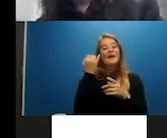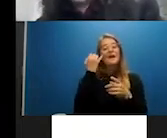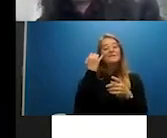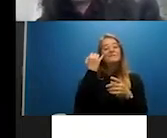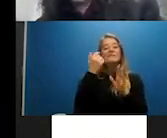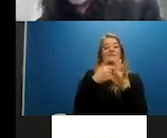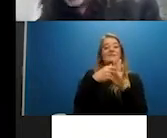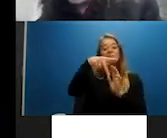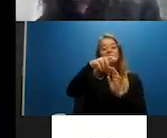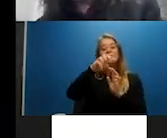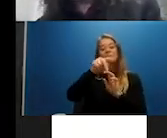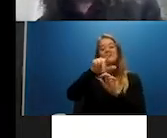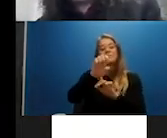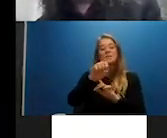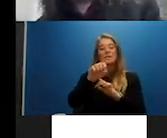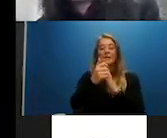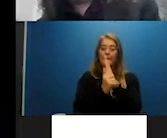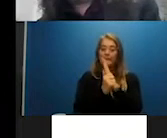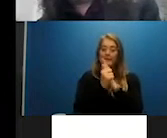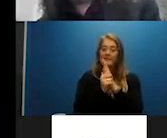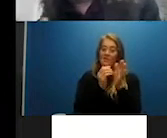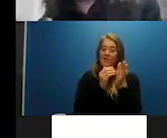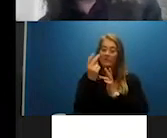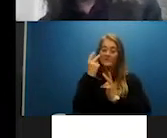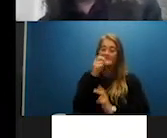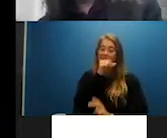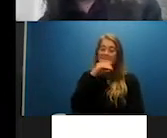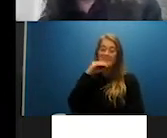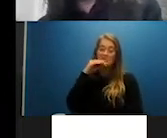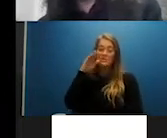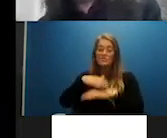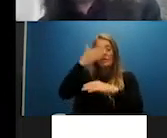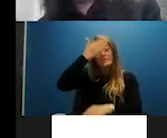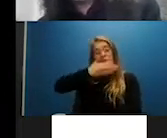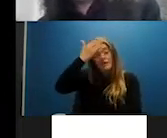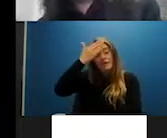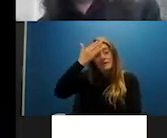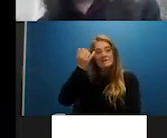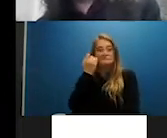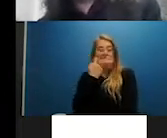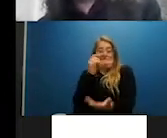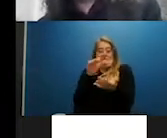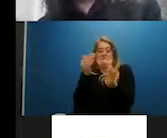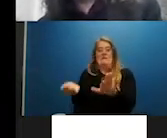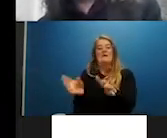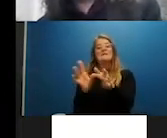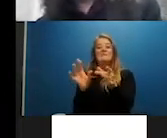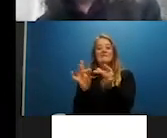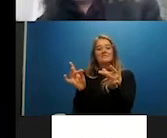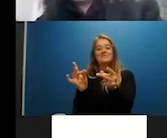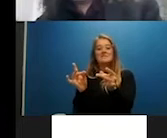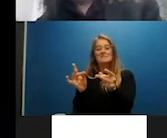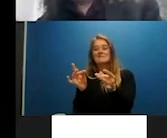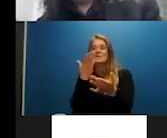People magazine, how often do you see a senior on the cover? Almost never, unless they just died, in which case the message is the only good senior